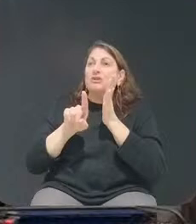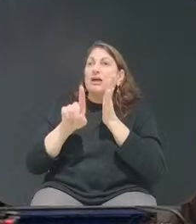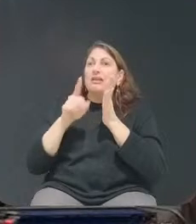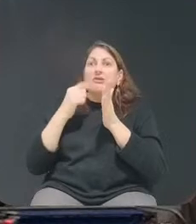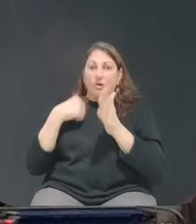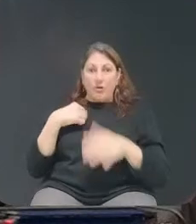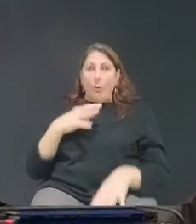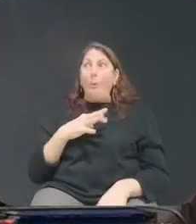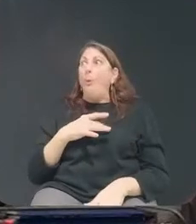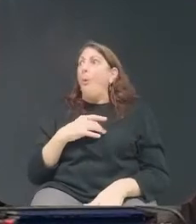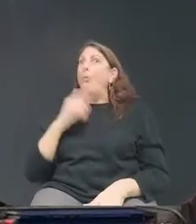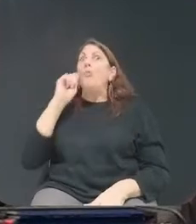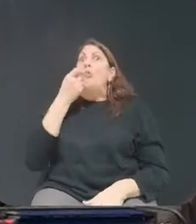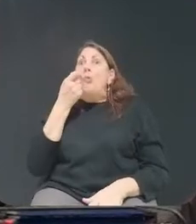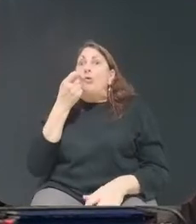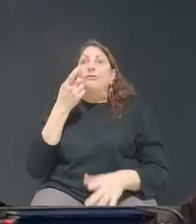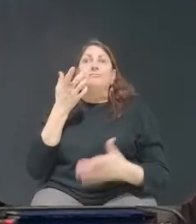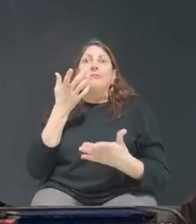you found interesting.